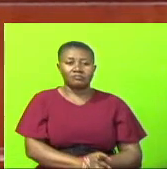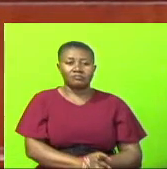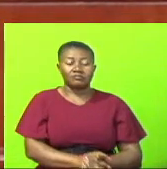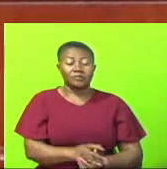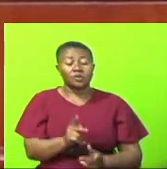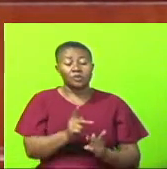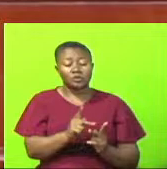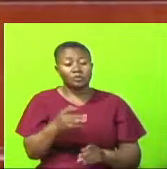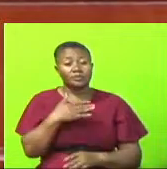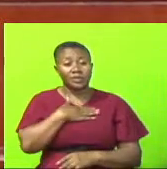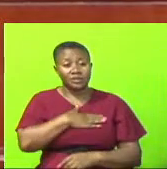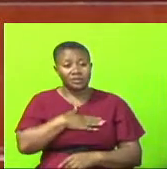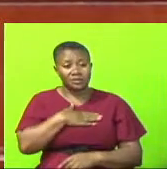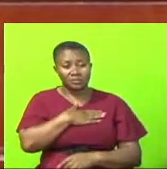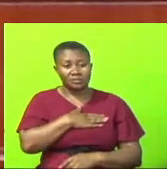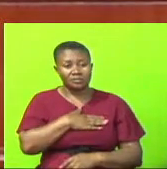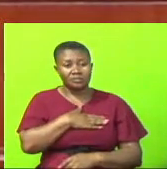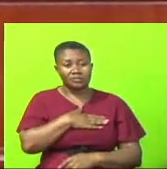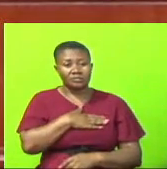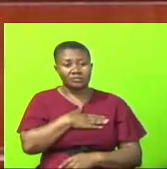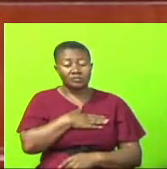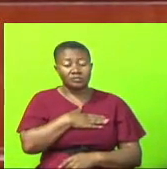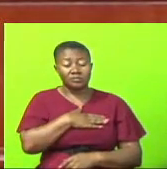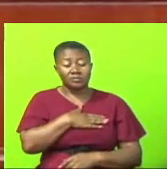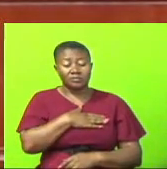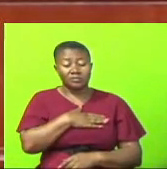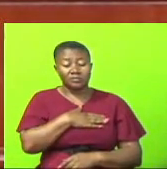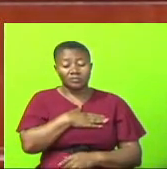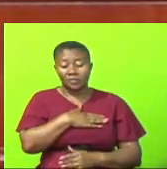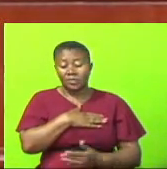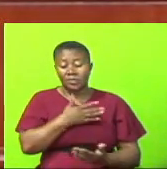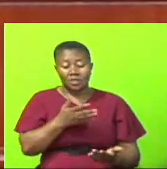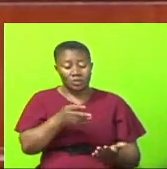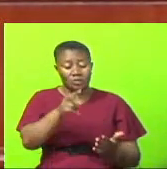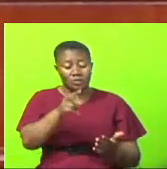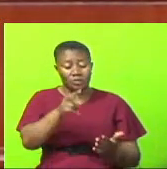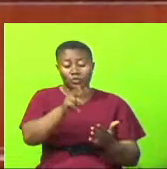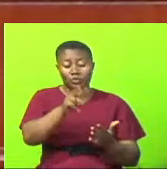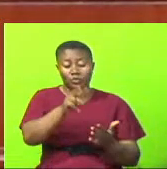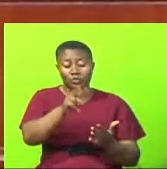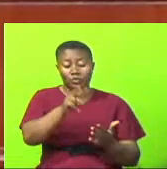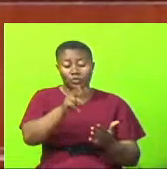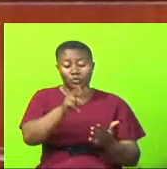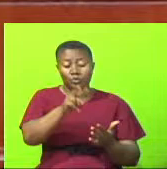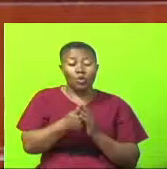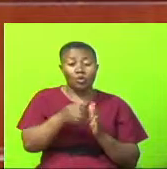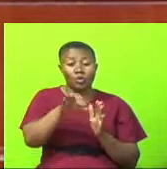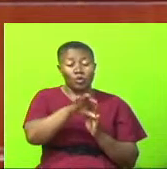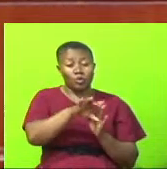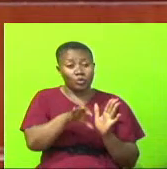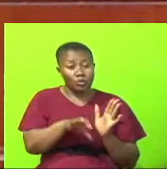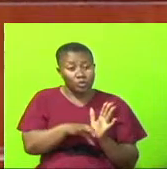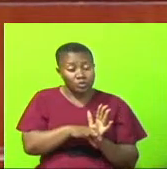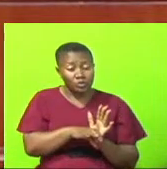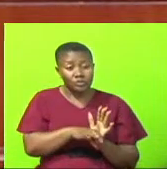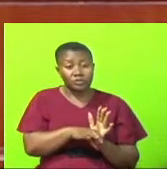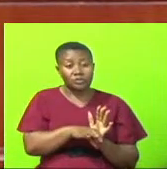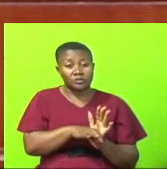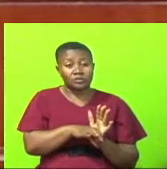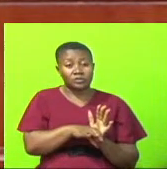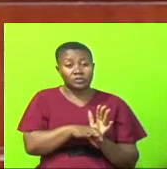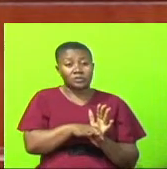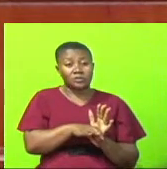please, having gone through all these constitutions and having gone through all these